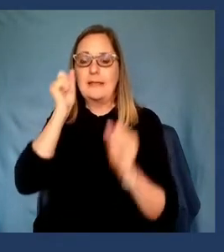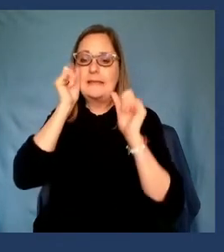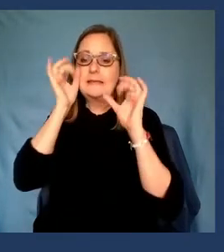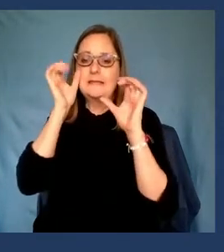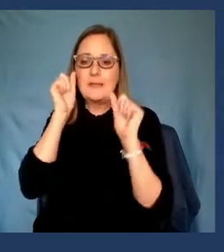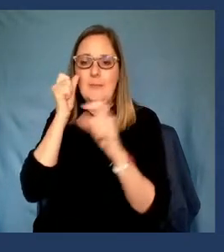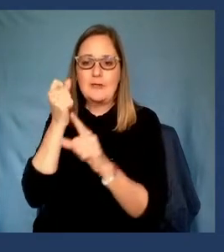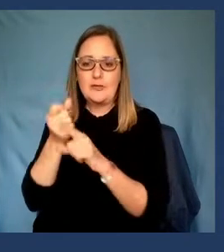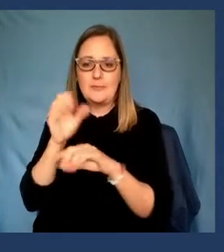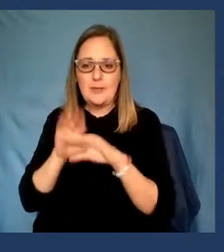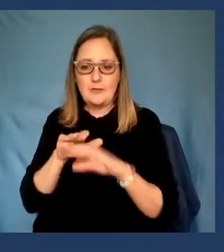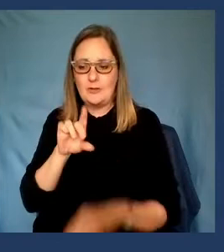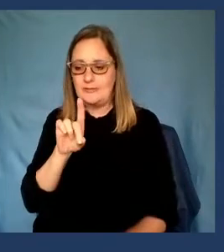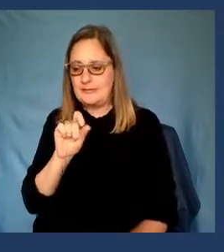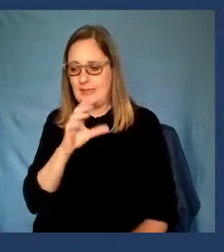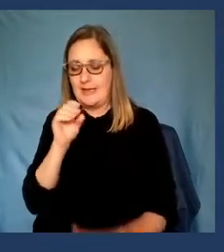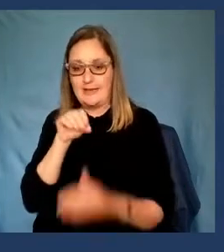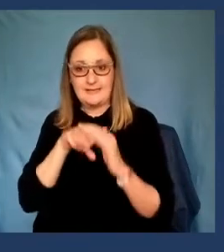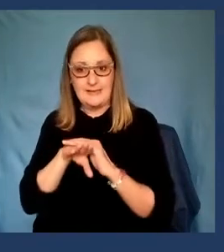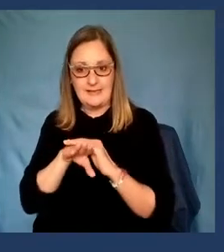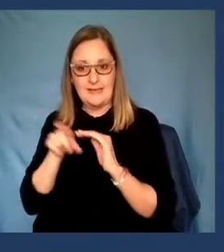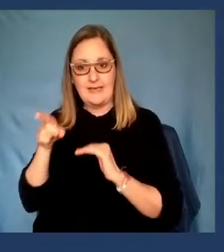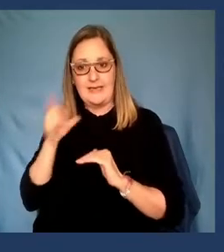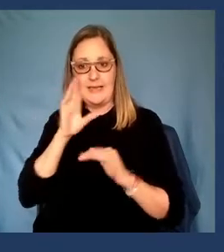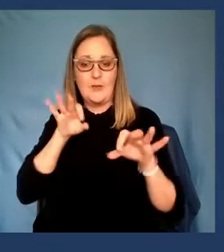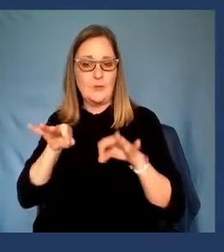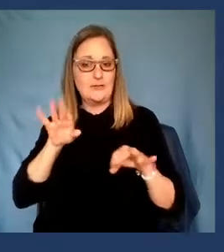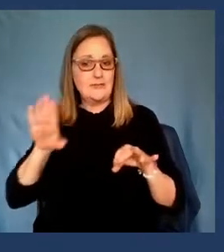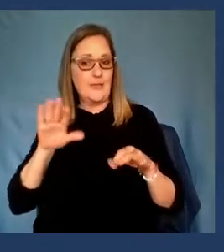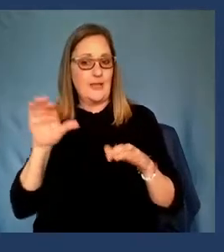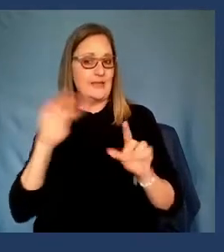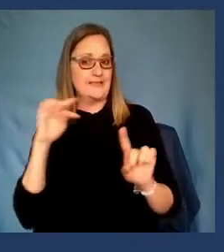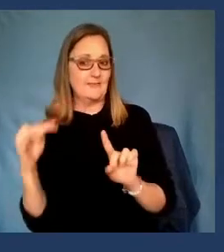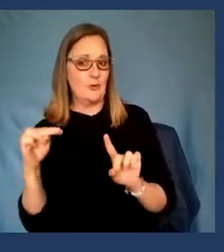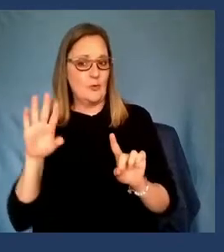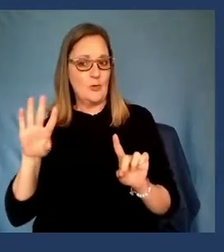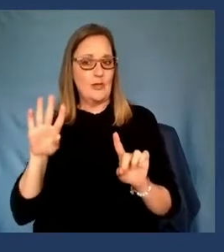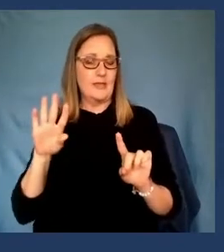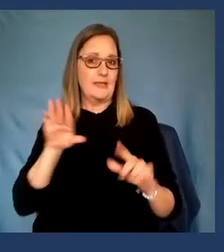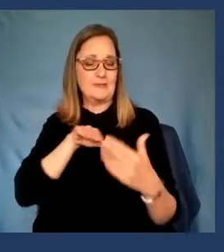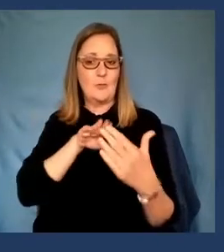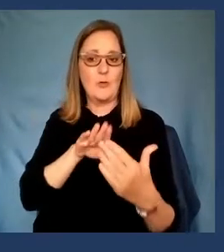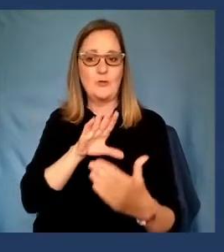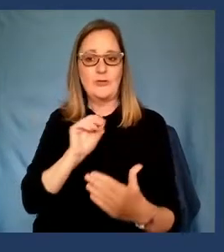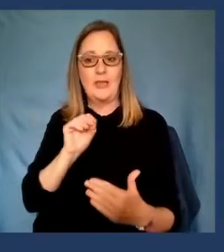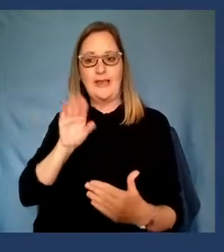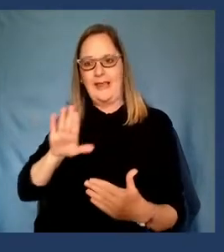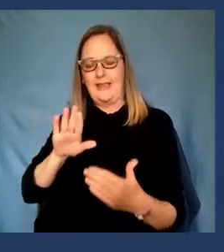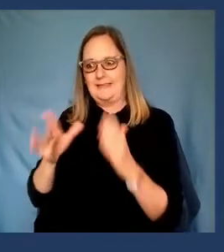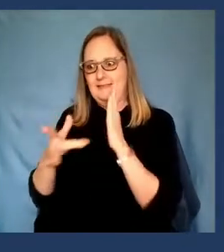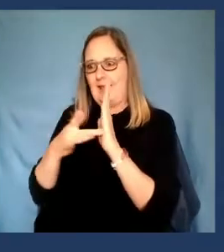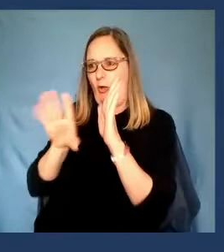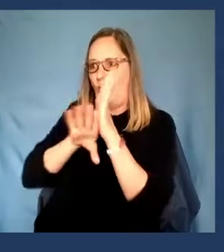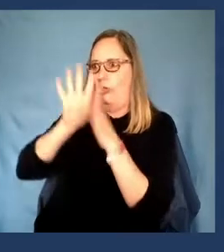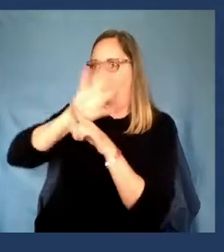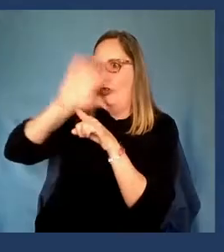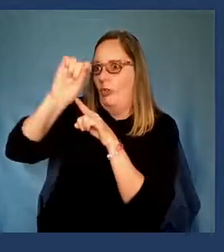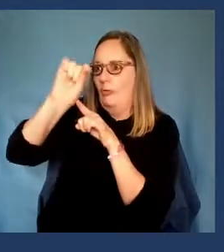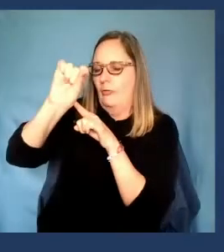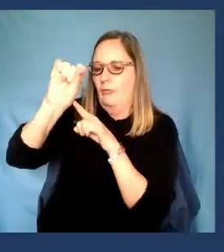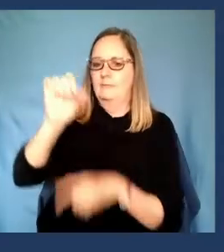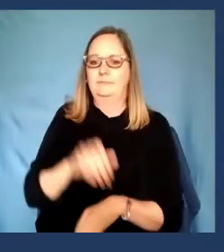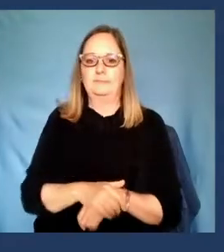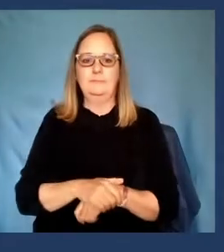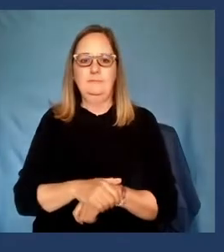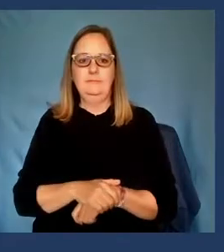going to walk us through his view, his lens, and a bunch of wizardry. And don't